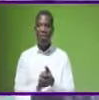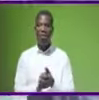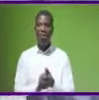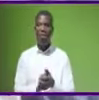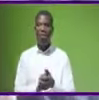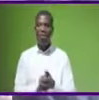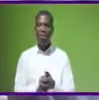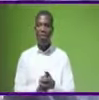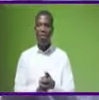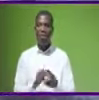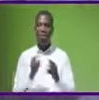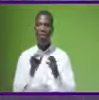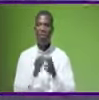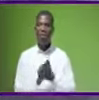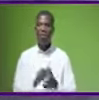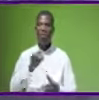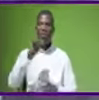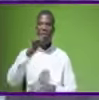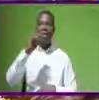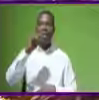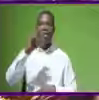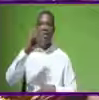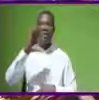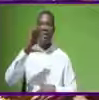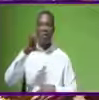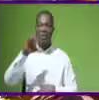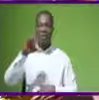1992 constitution of Ghana.